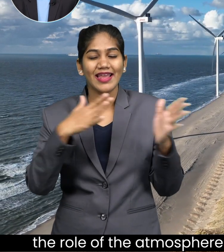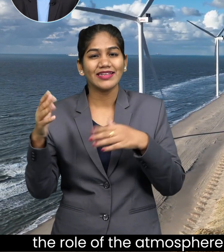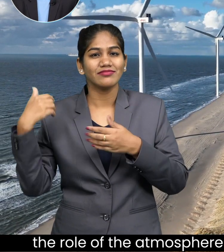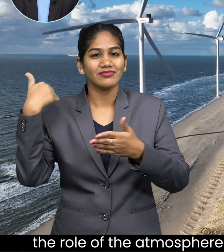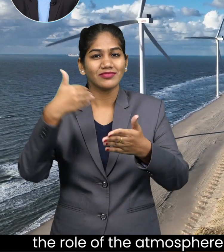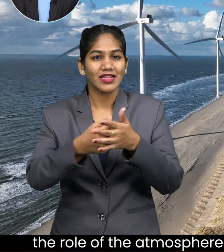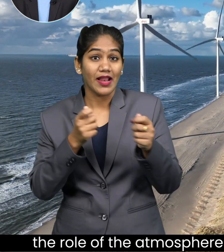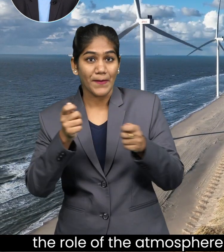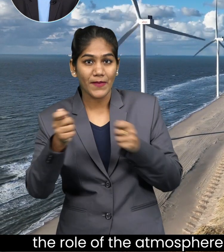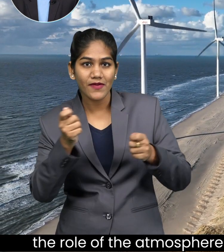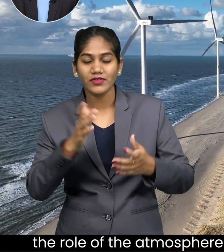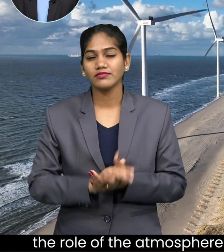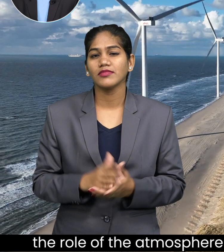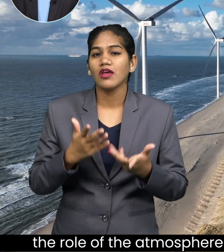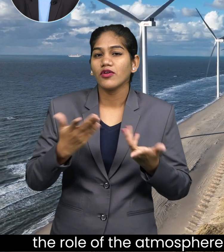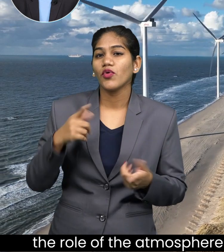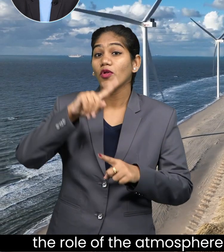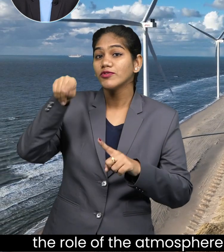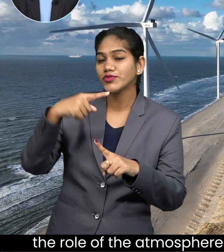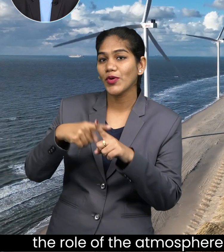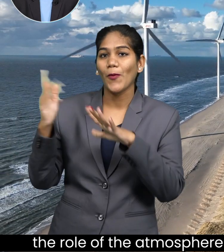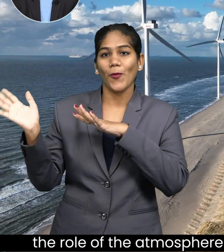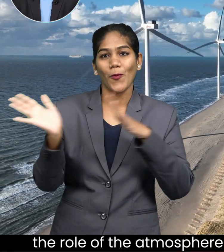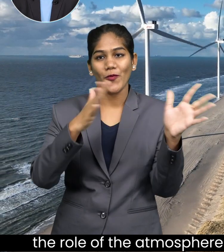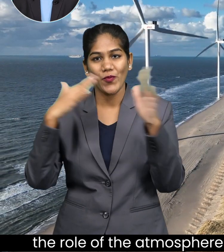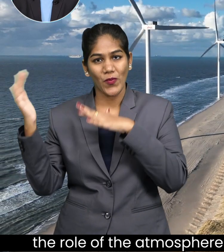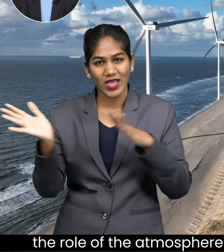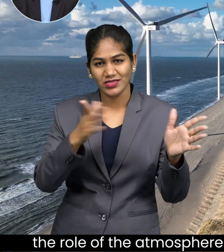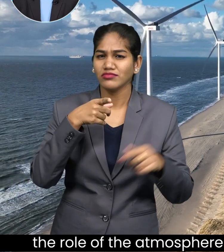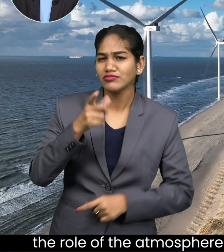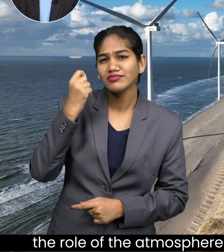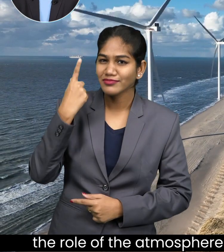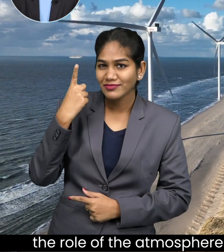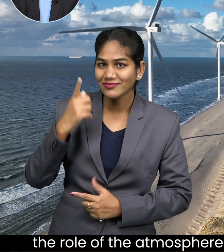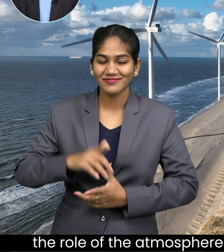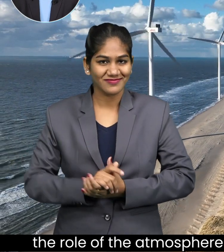control, and also about the winds.